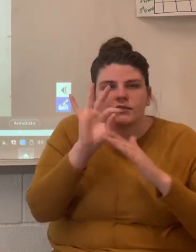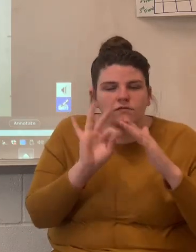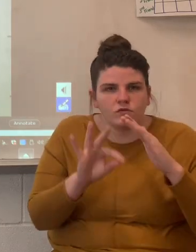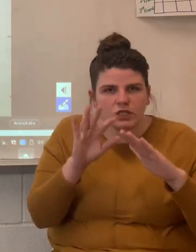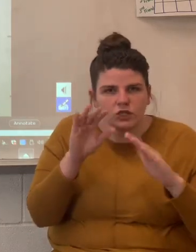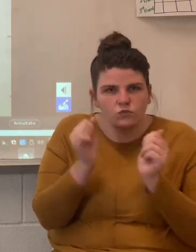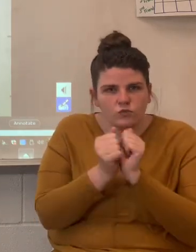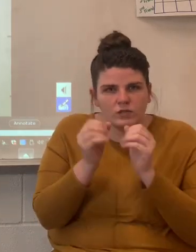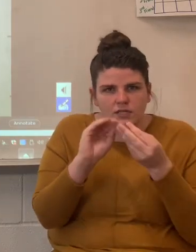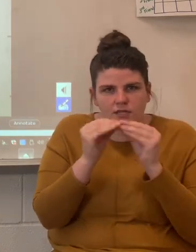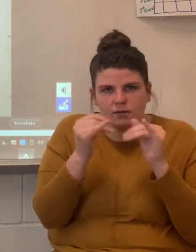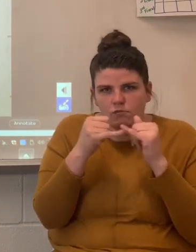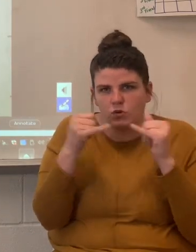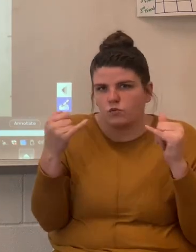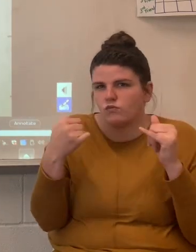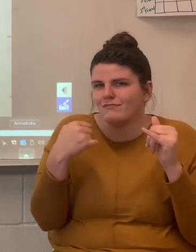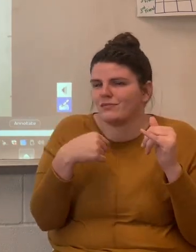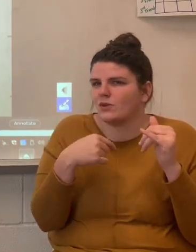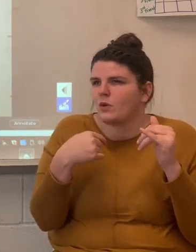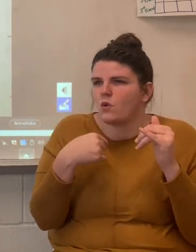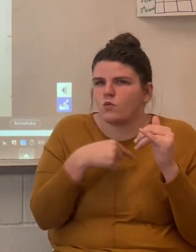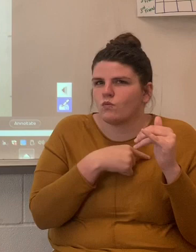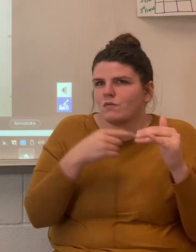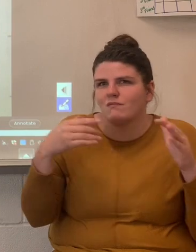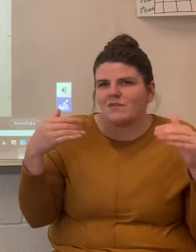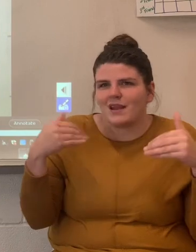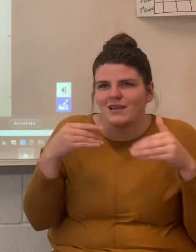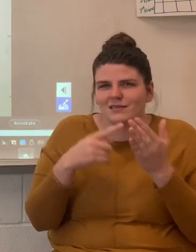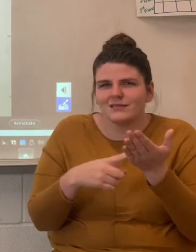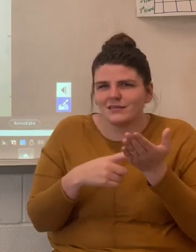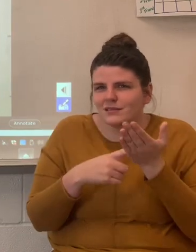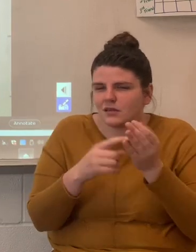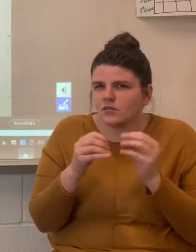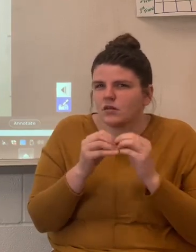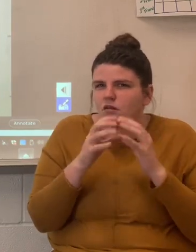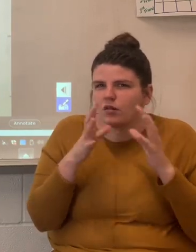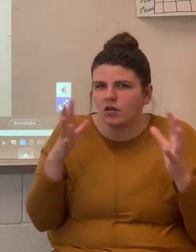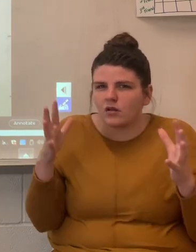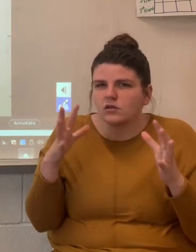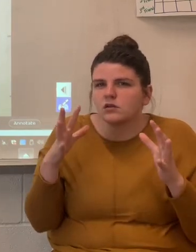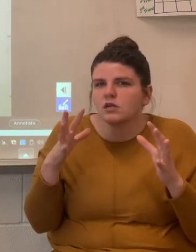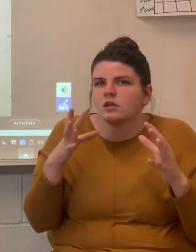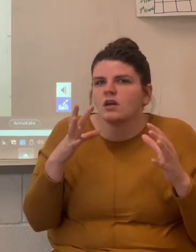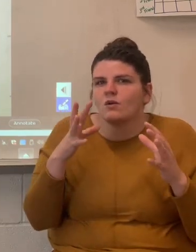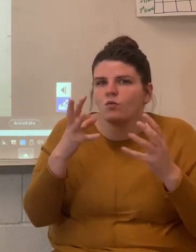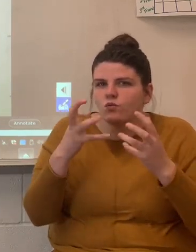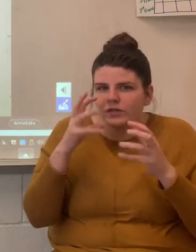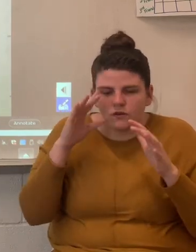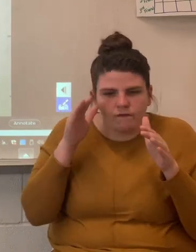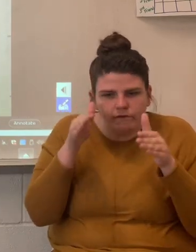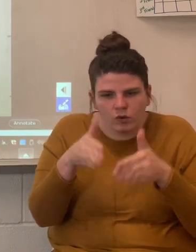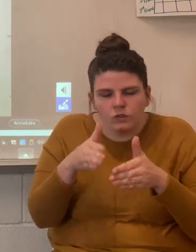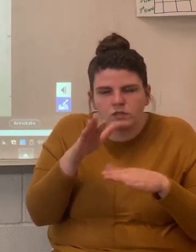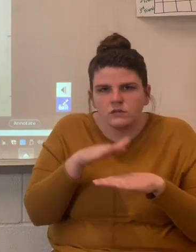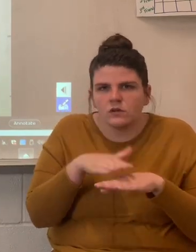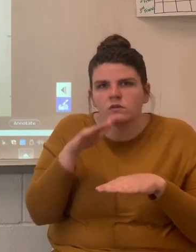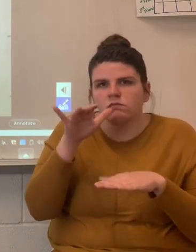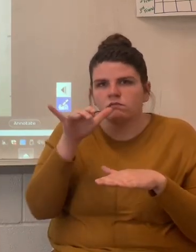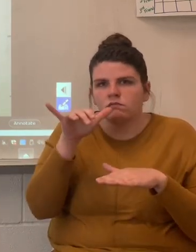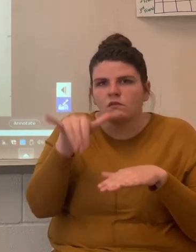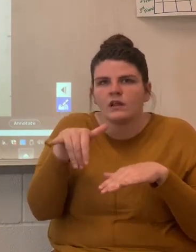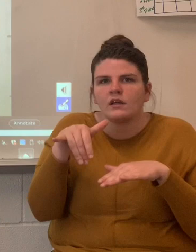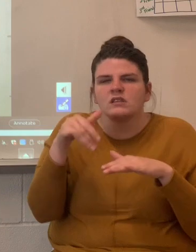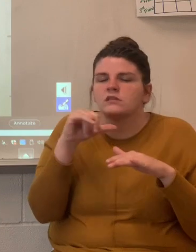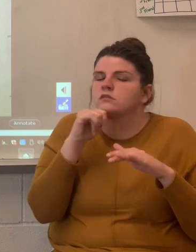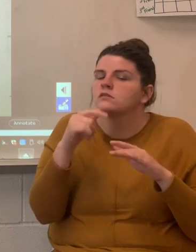number line. We didn't get to this much this year. We did a few of these. So I want you to focus on this. It's not as hard as you think